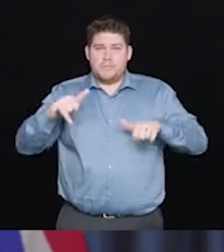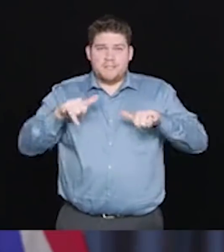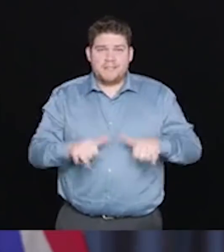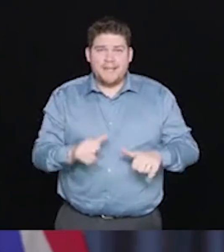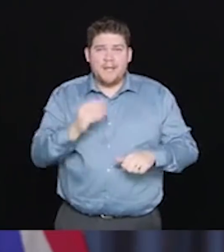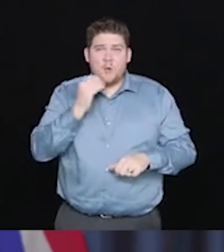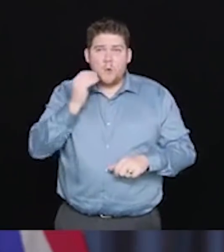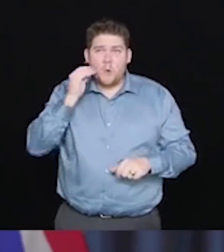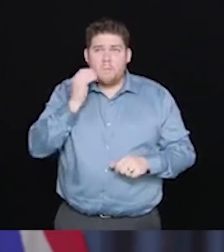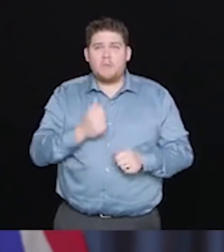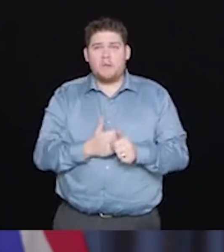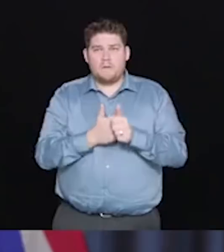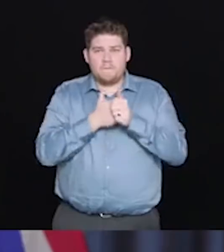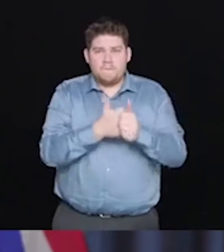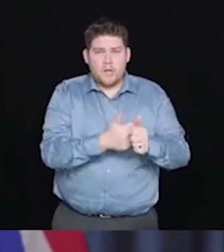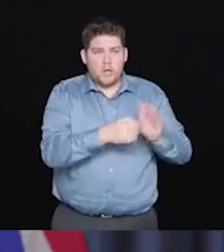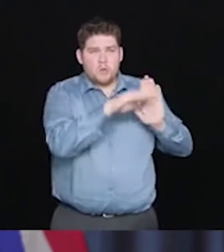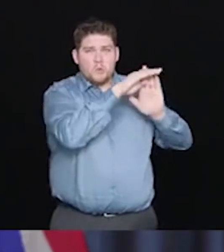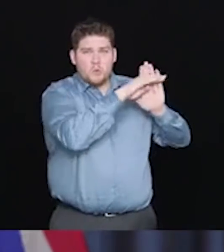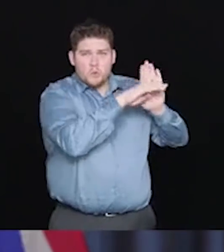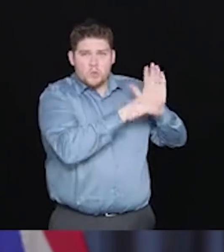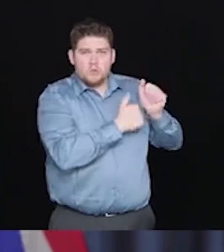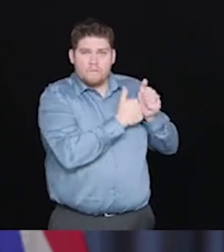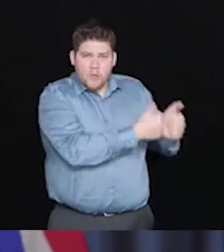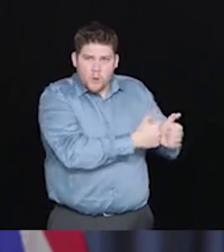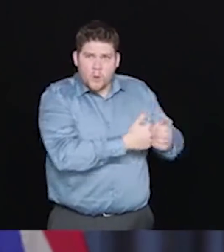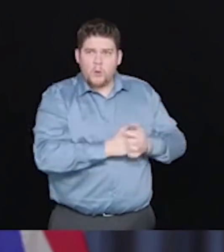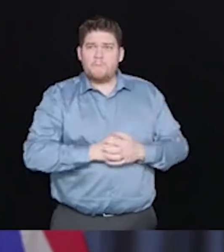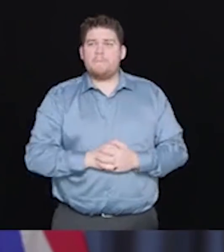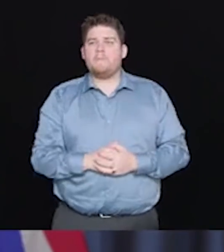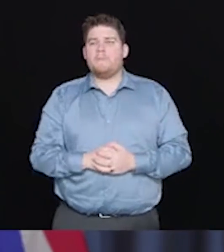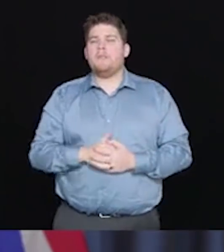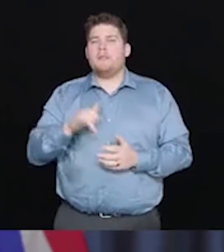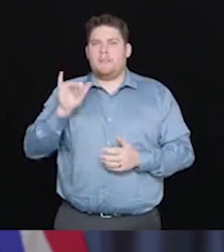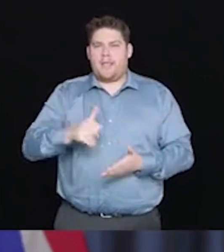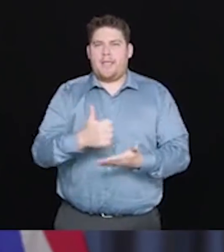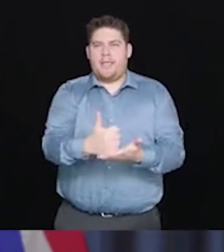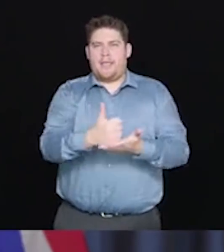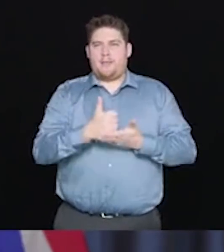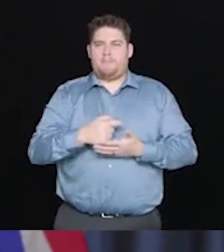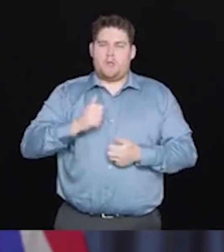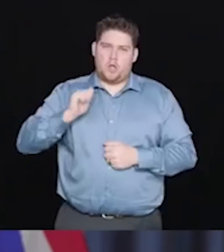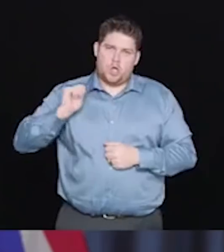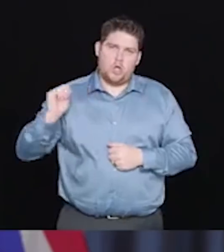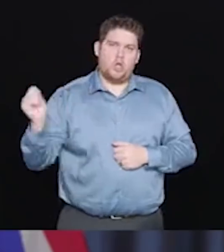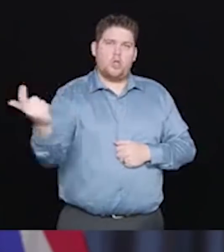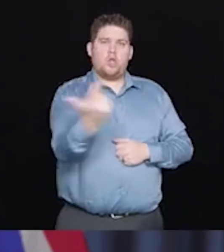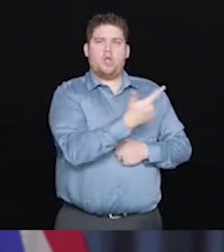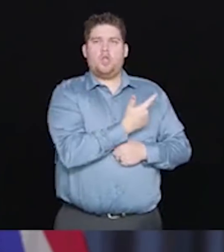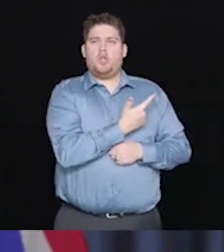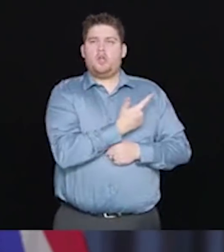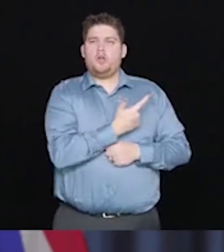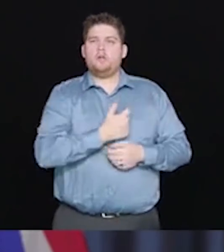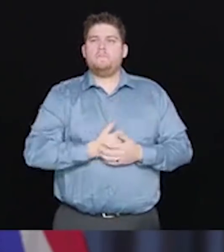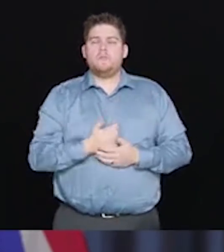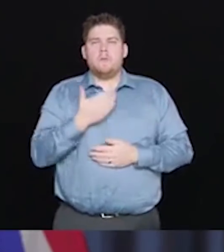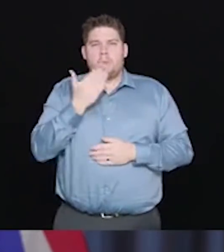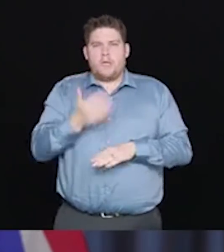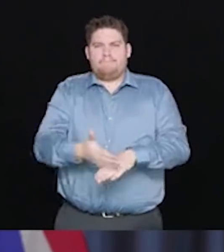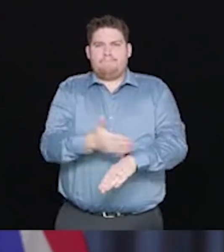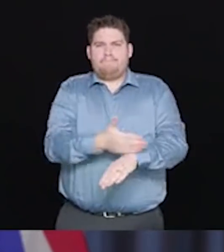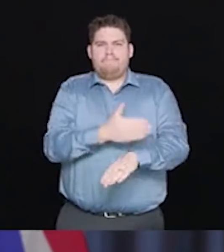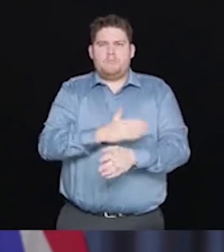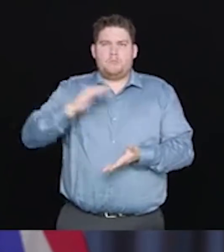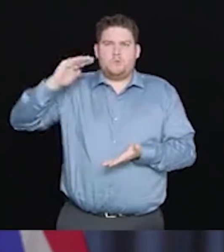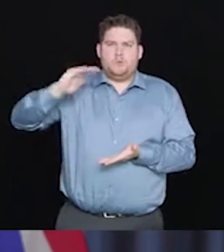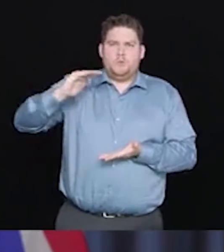closer to being able to manage this response. There are still many, many things that we can do and we should be